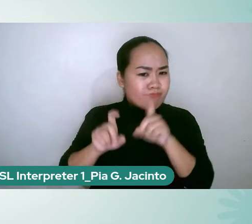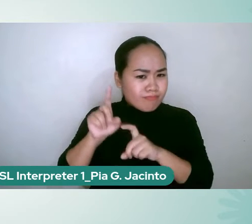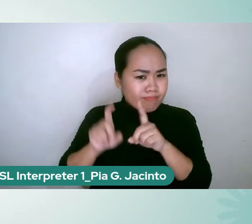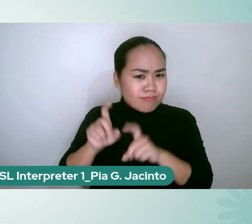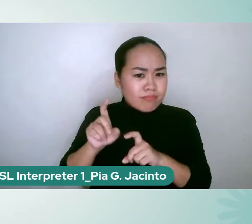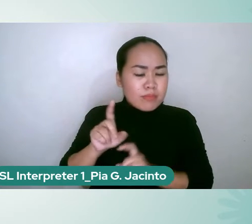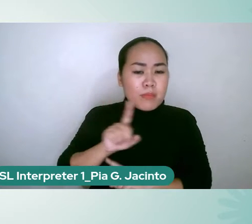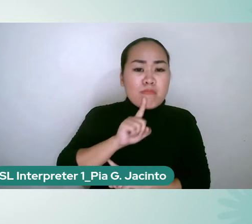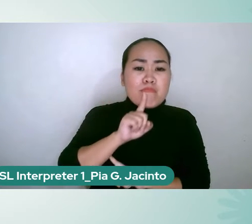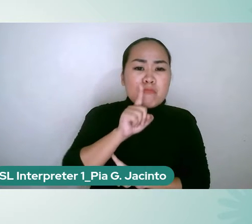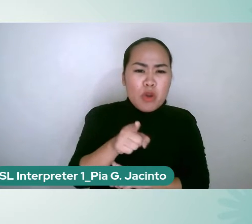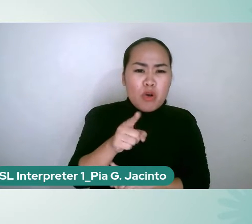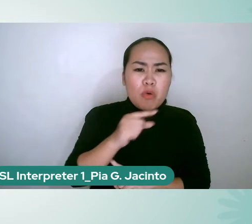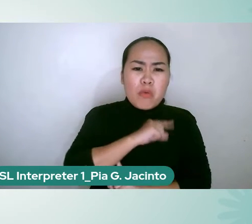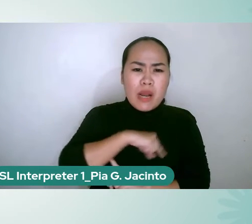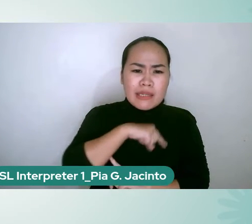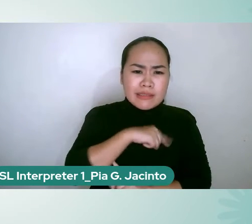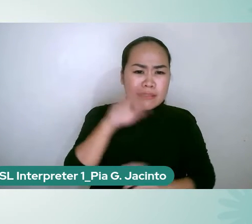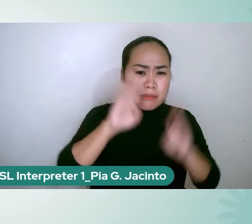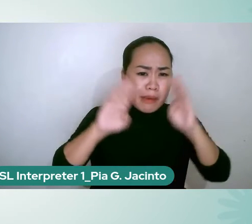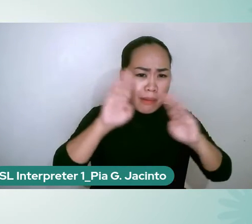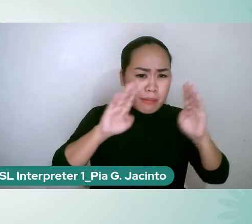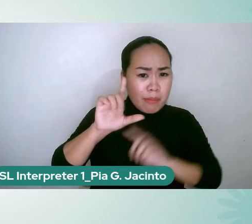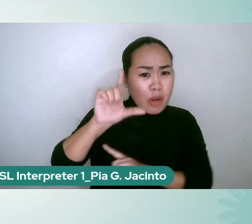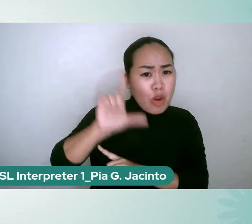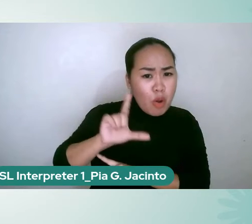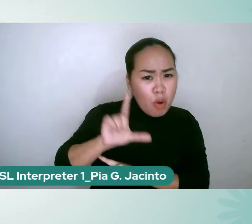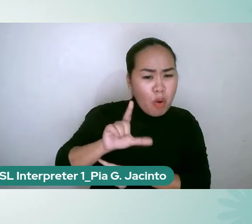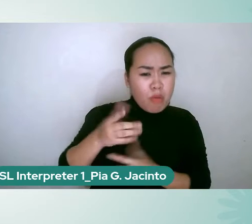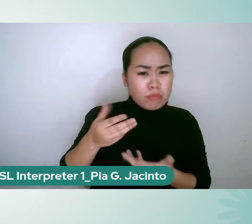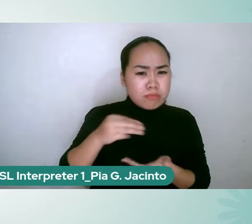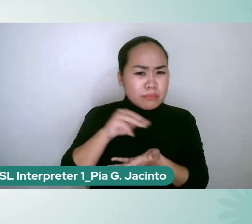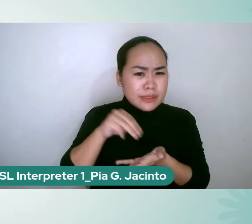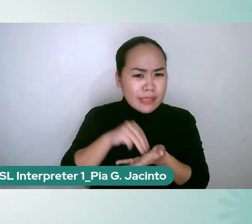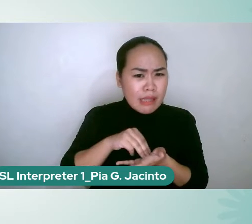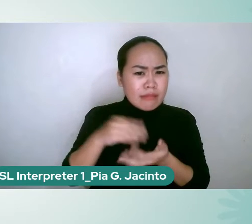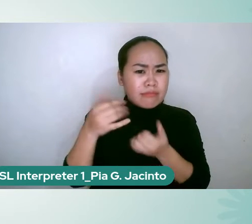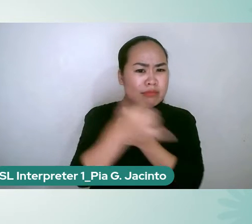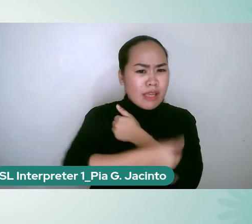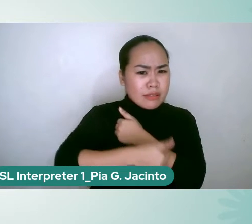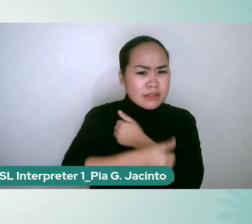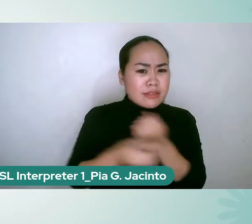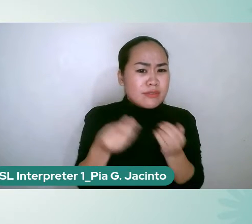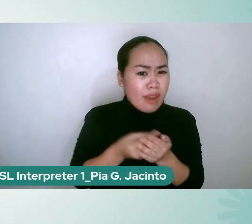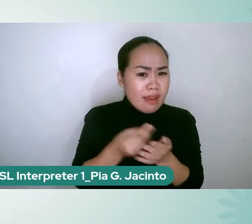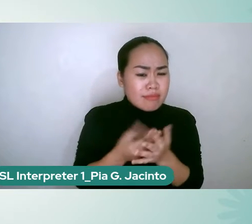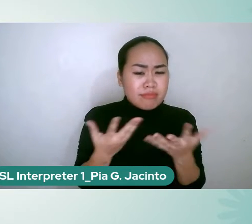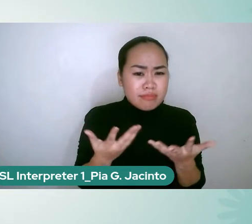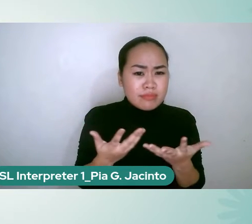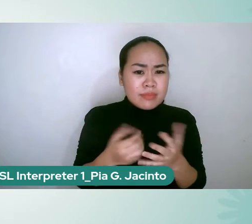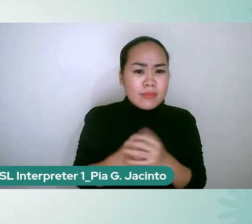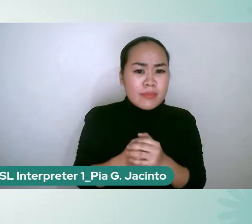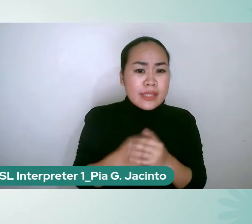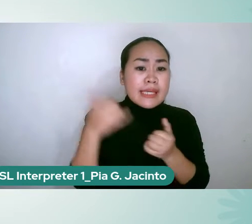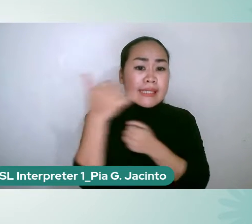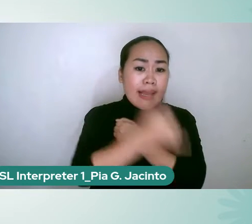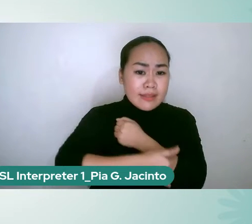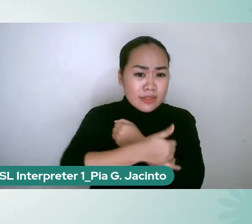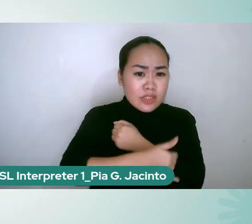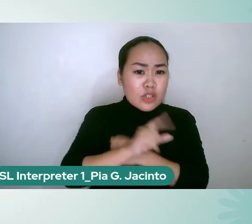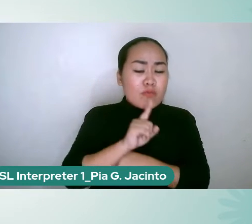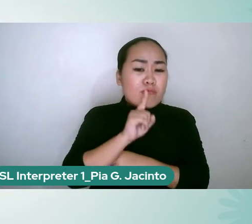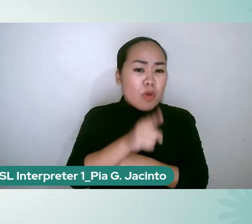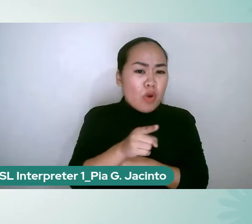to quality problems, particularly in low and middle-income countries. WHO recommends that countries ensure